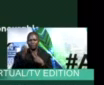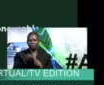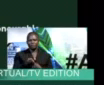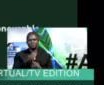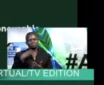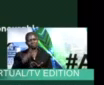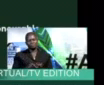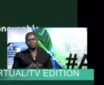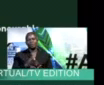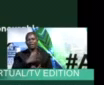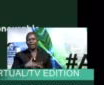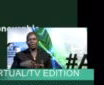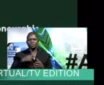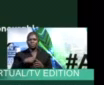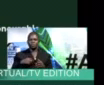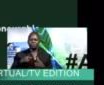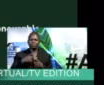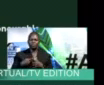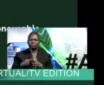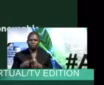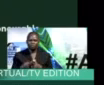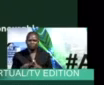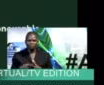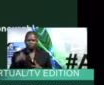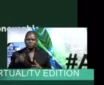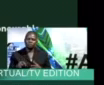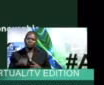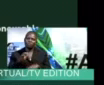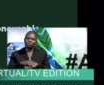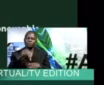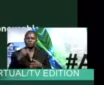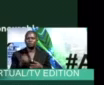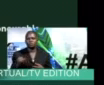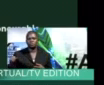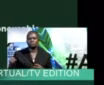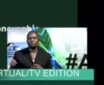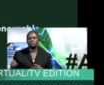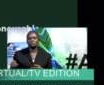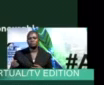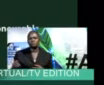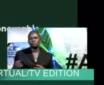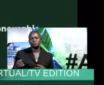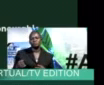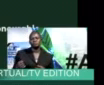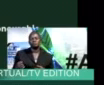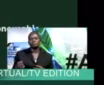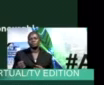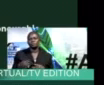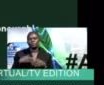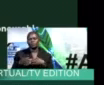environment substantially. And on the issue of